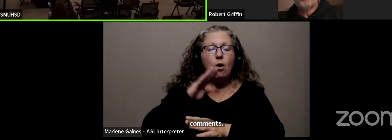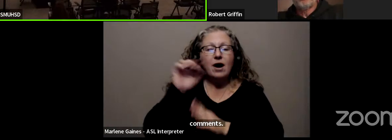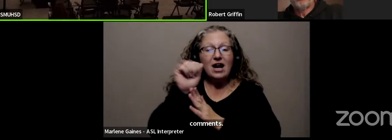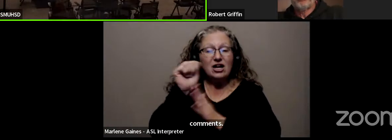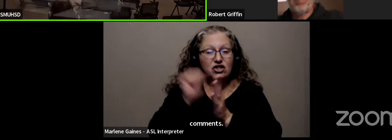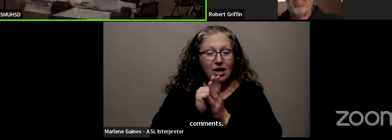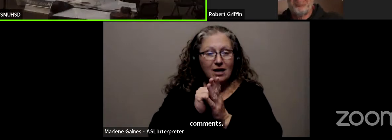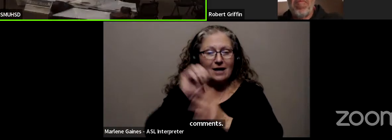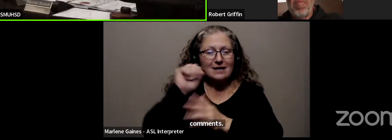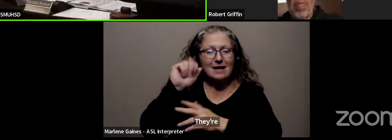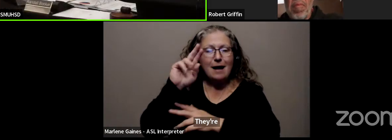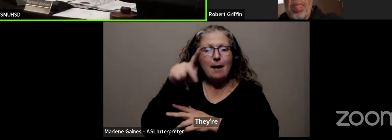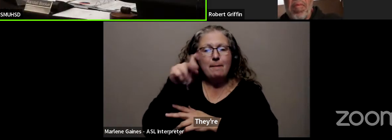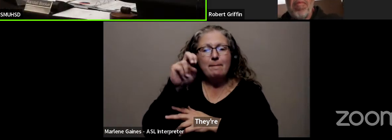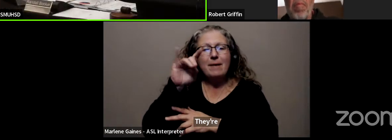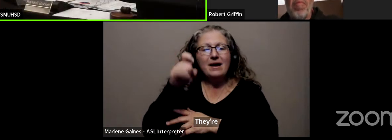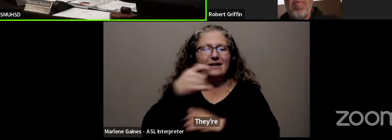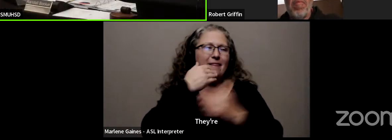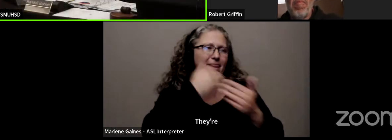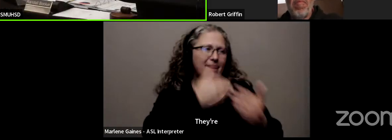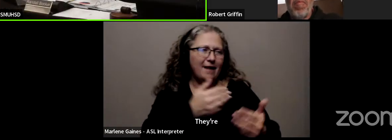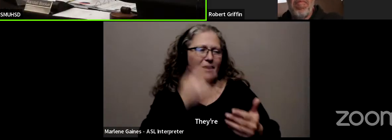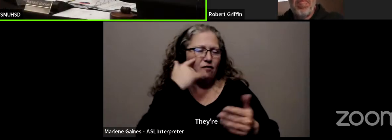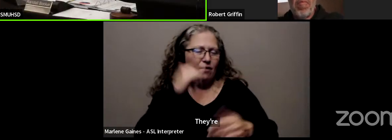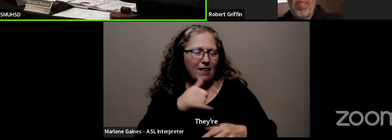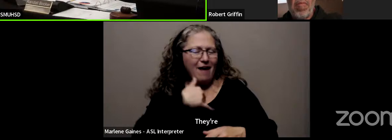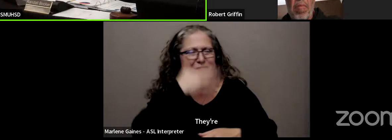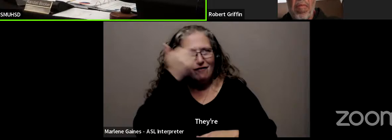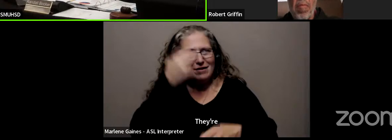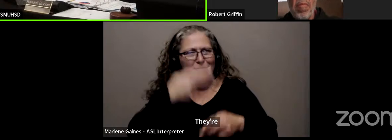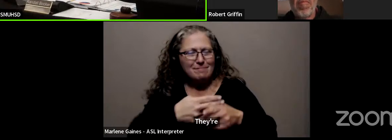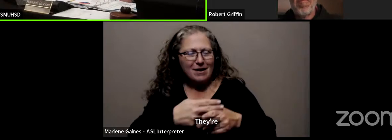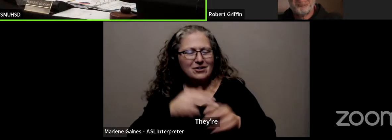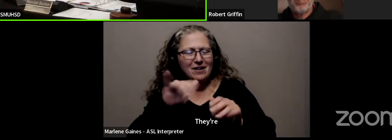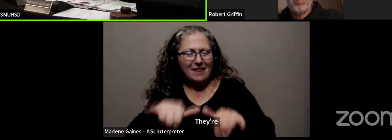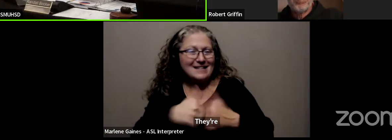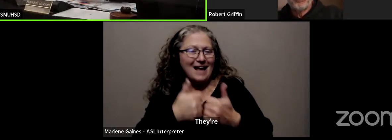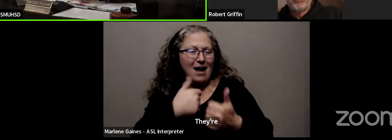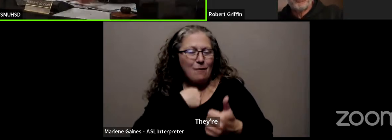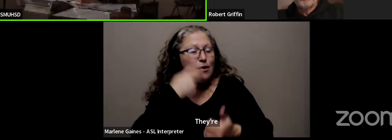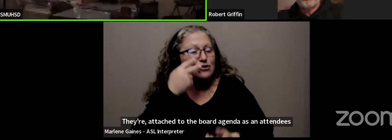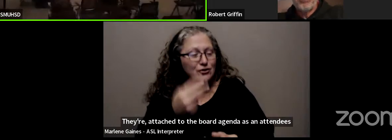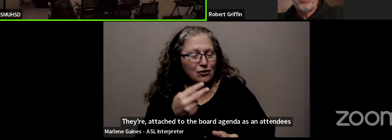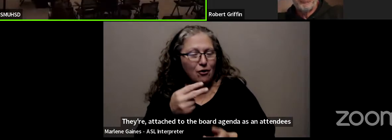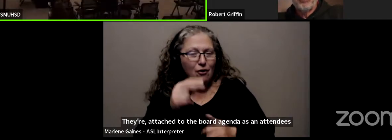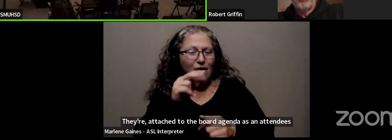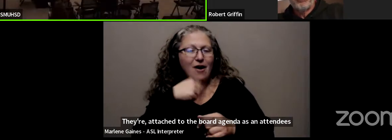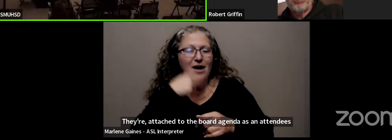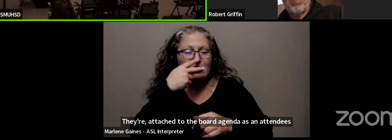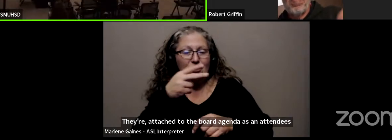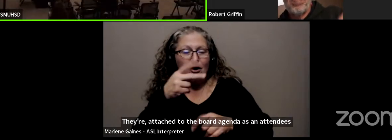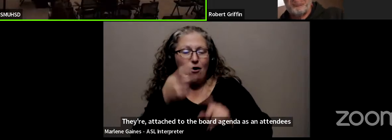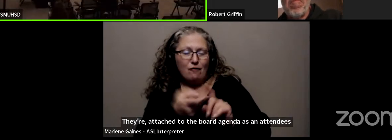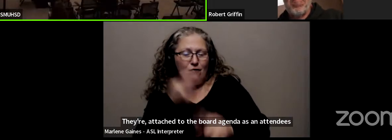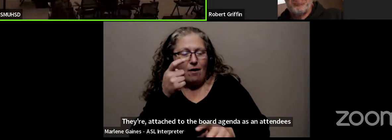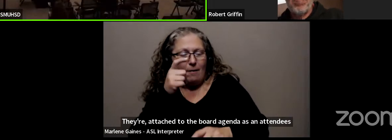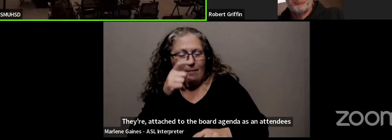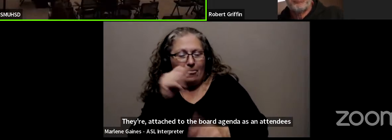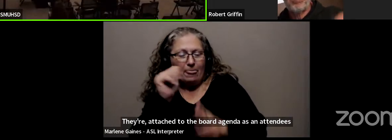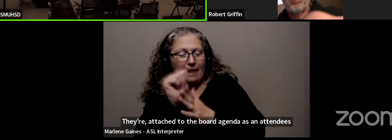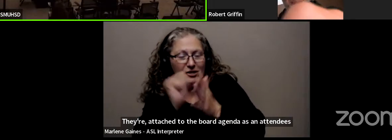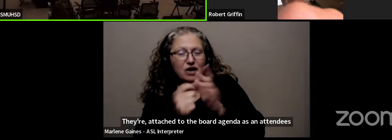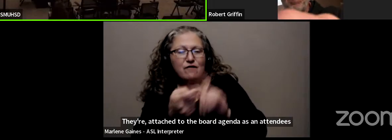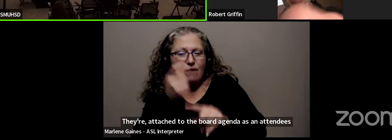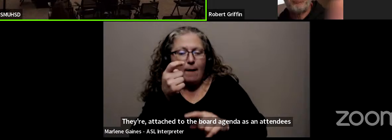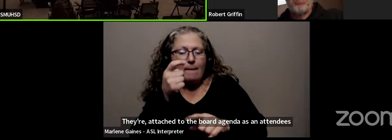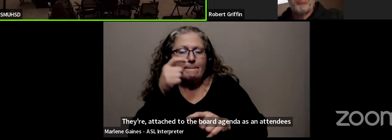to the Thank you for survey. saying that, Yeah, Superintendent Booker, just because I so forgot to people know. mention that's how I pulled it up. I pulled it up right off of the agenda from the